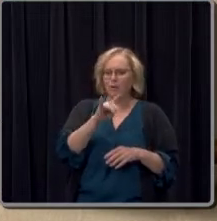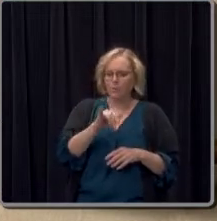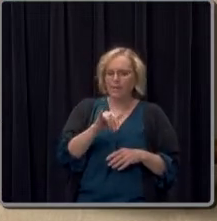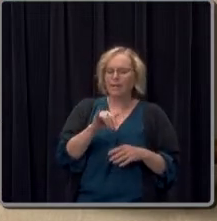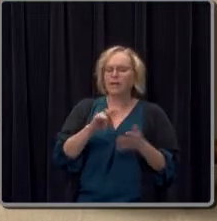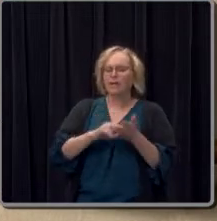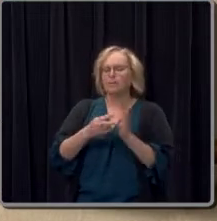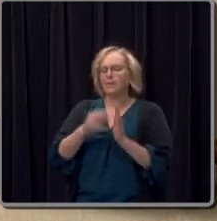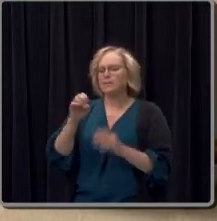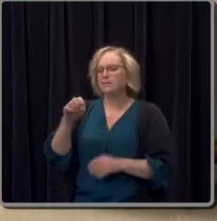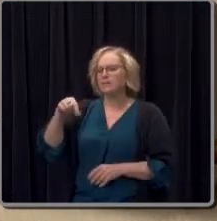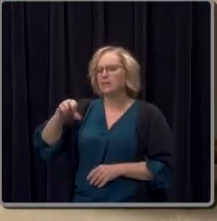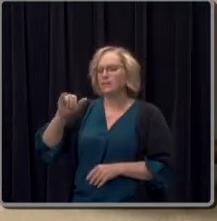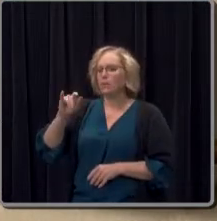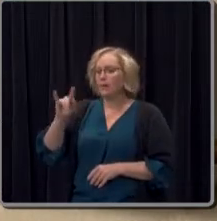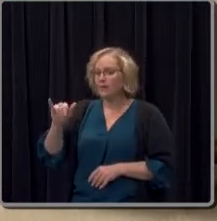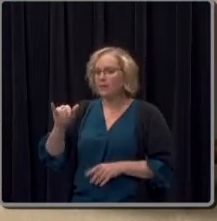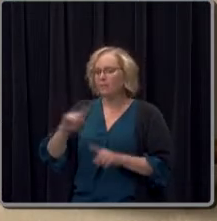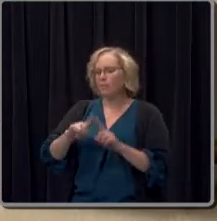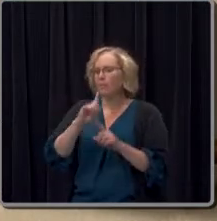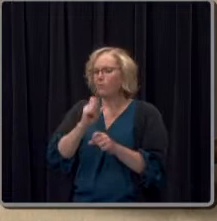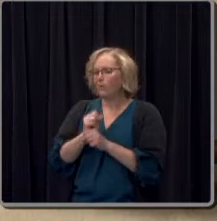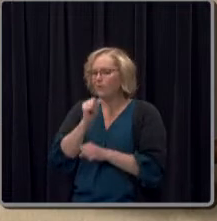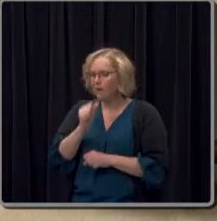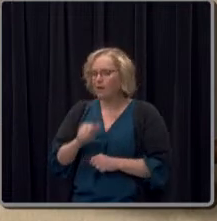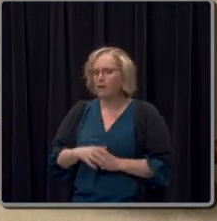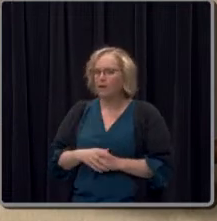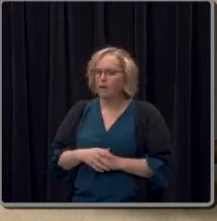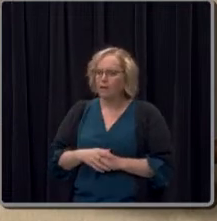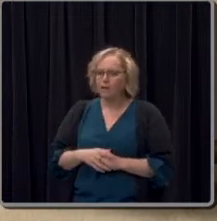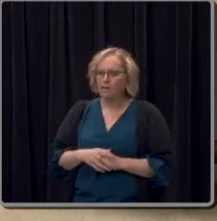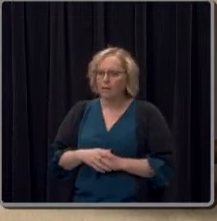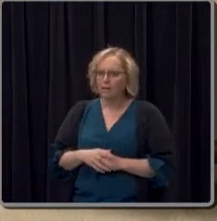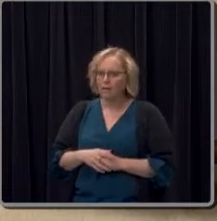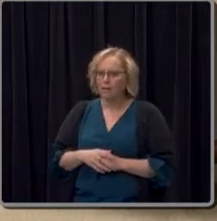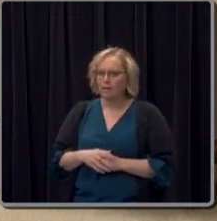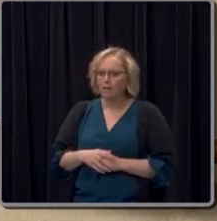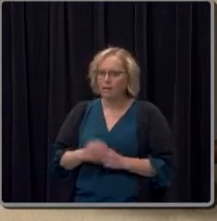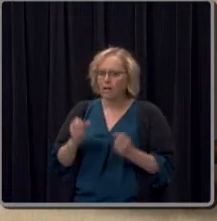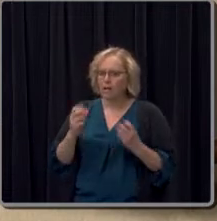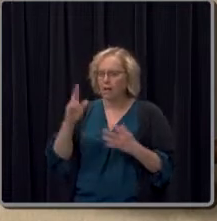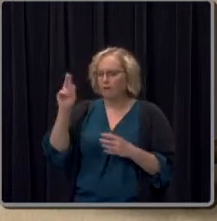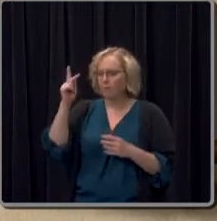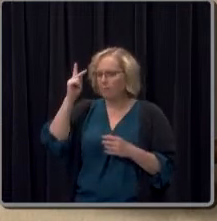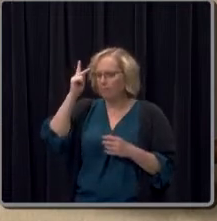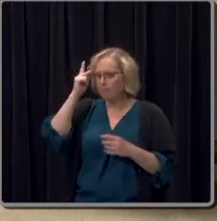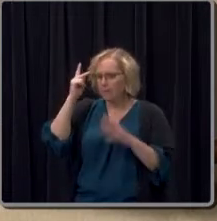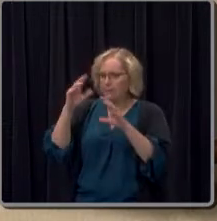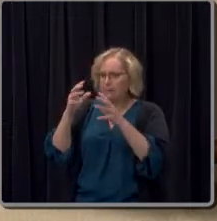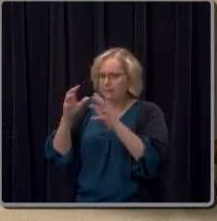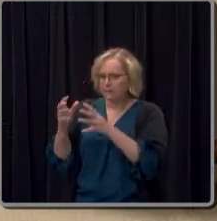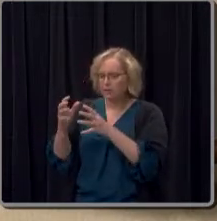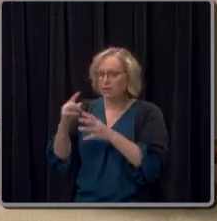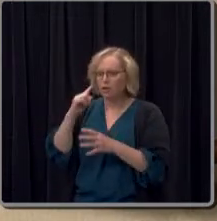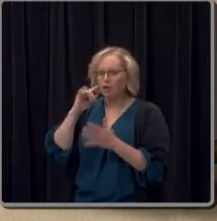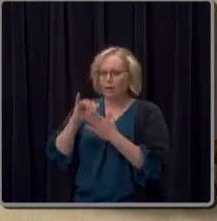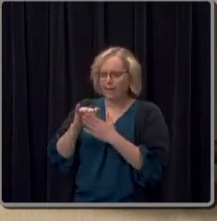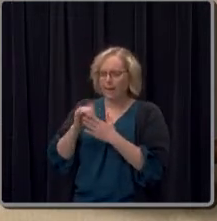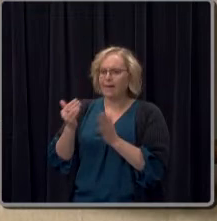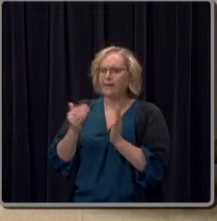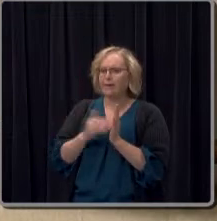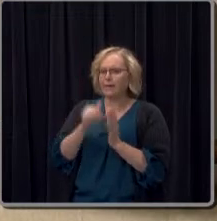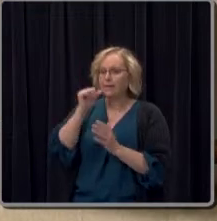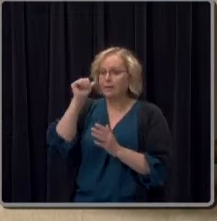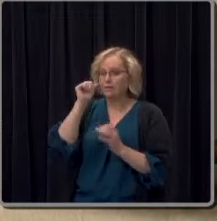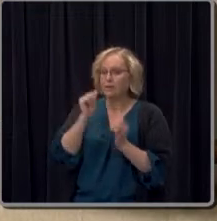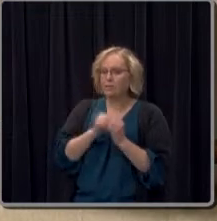not. With a lot of politicization, we've heard that again yesterday